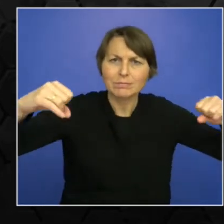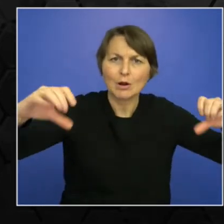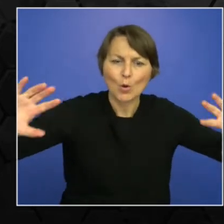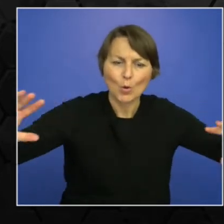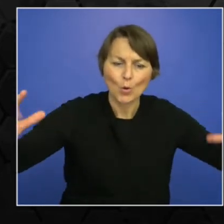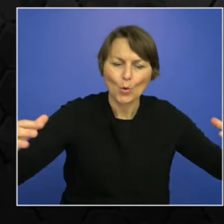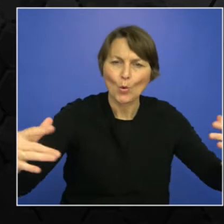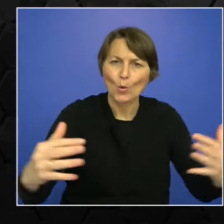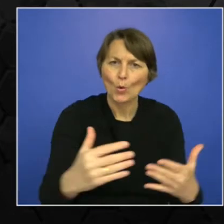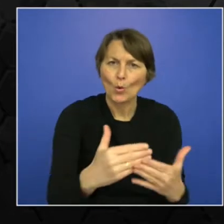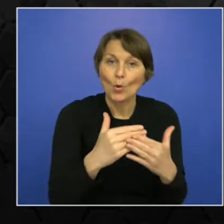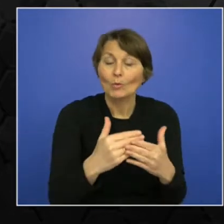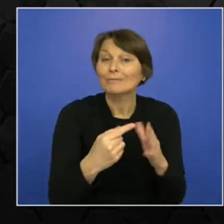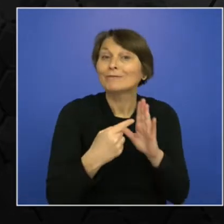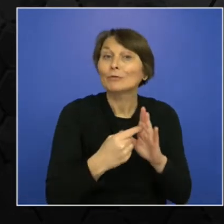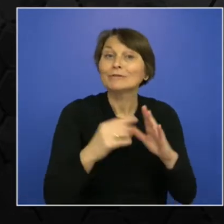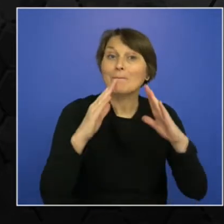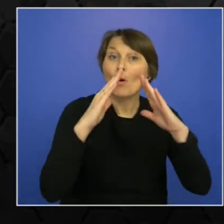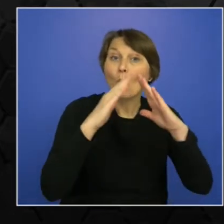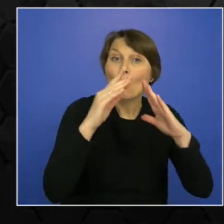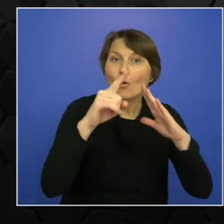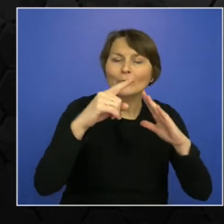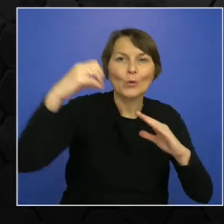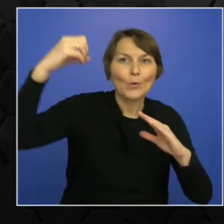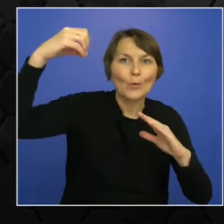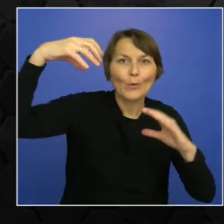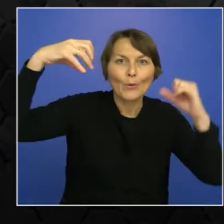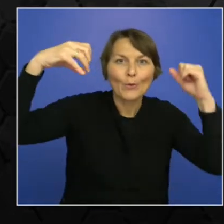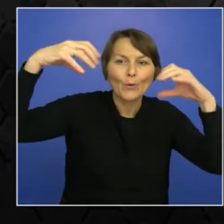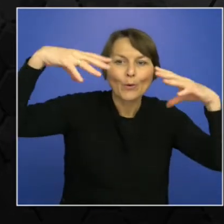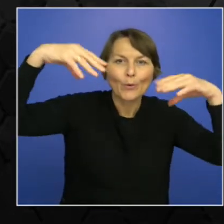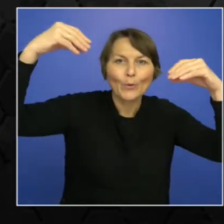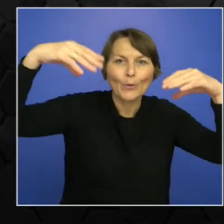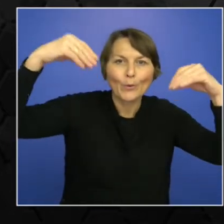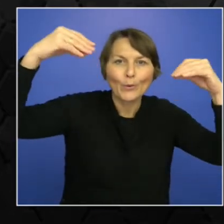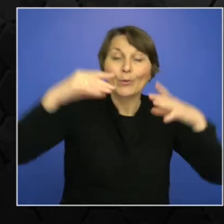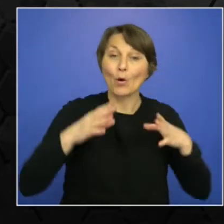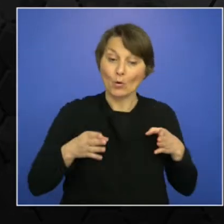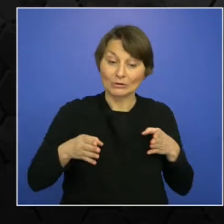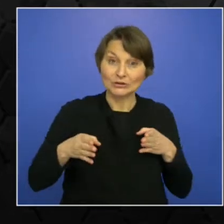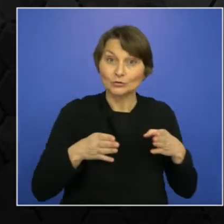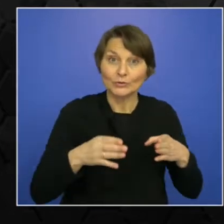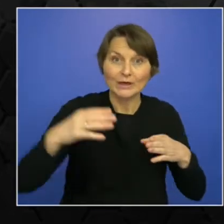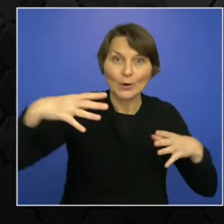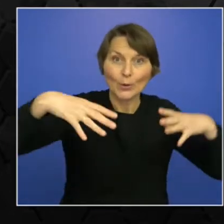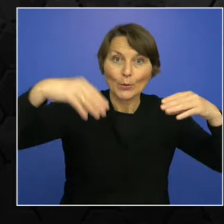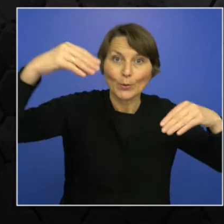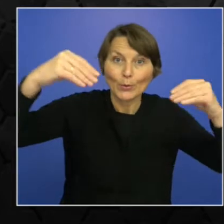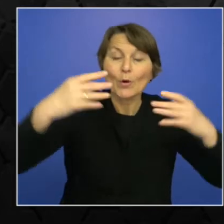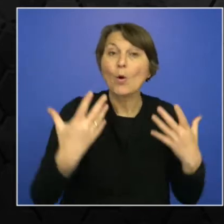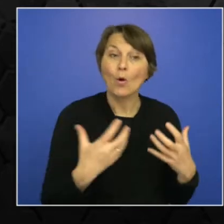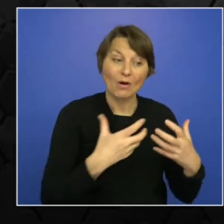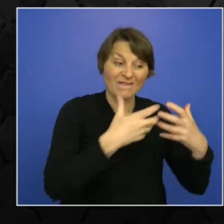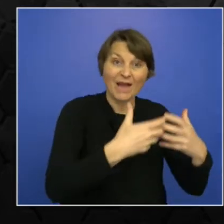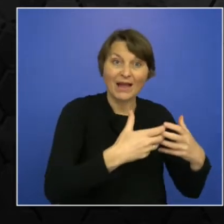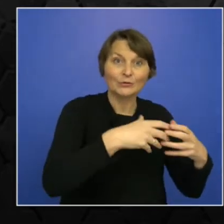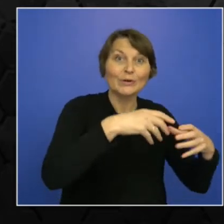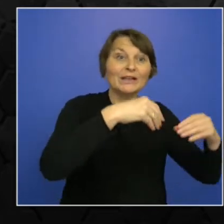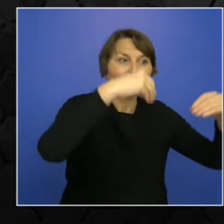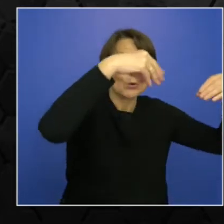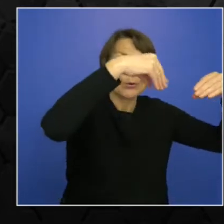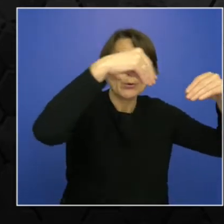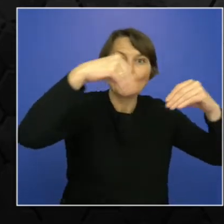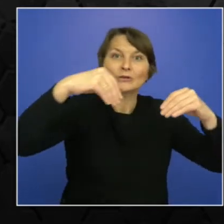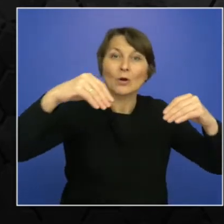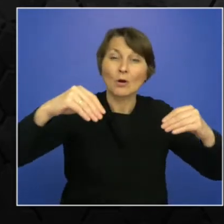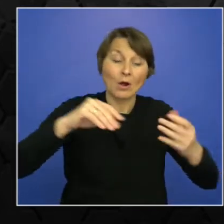in our home, car, city, and public transport infrastructure and factories. Data scientists can use all of that data